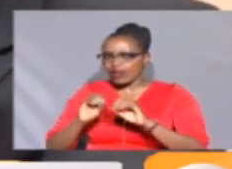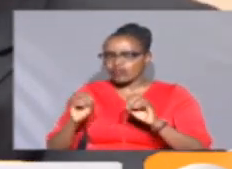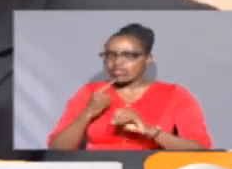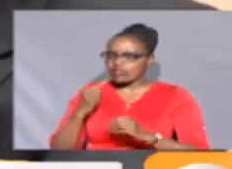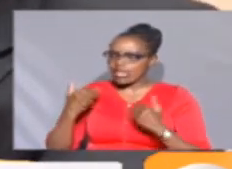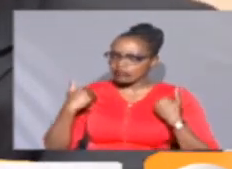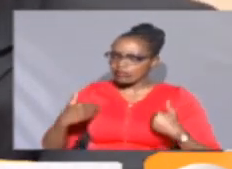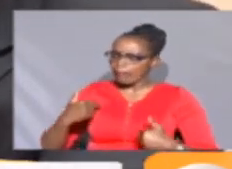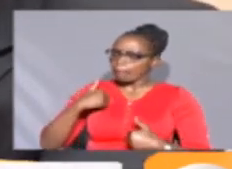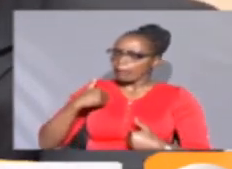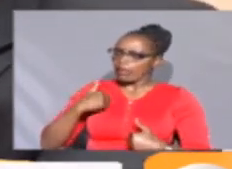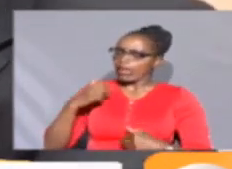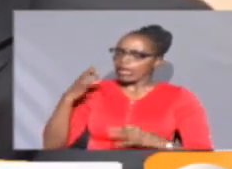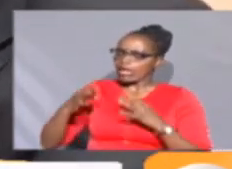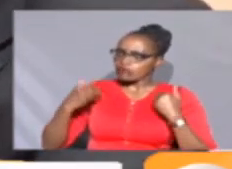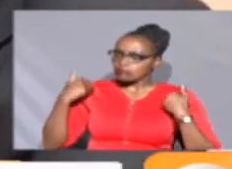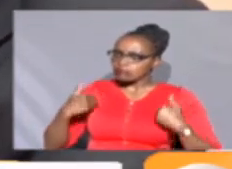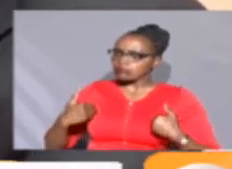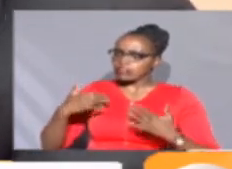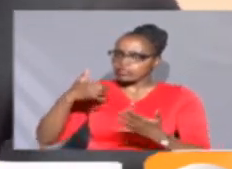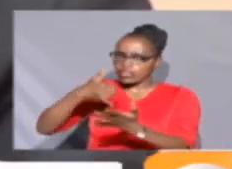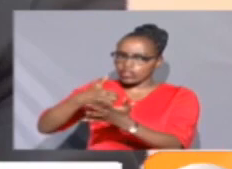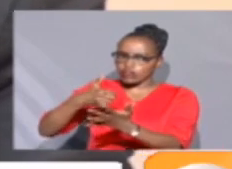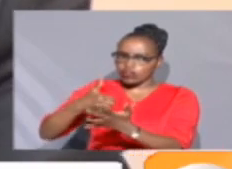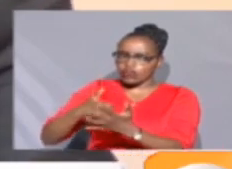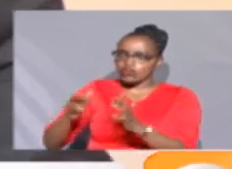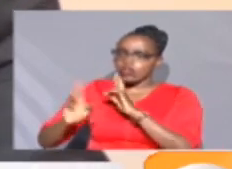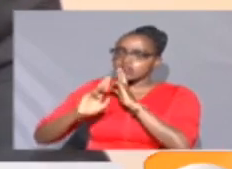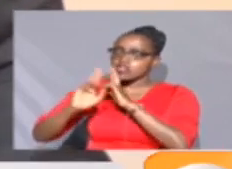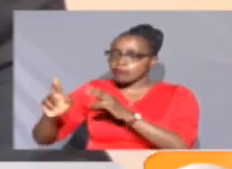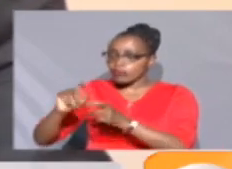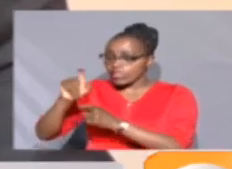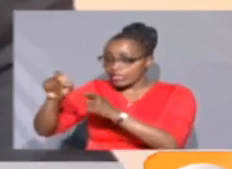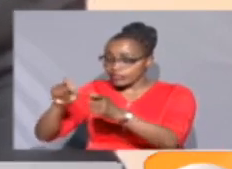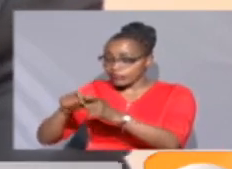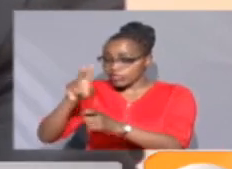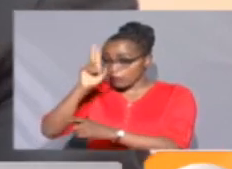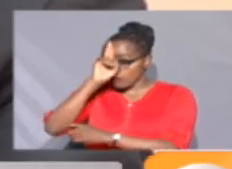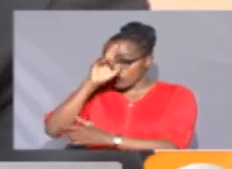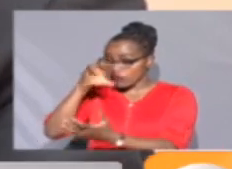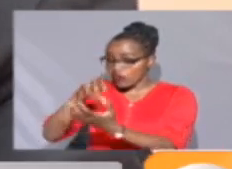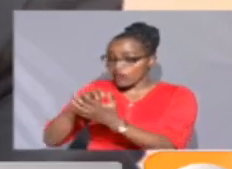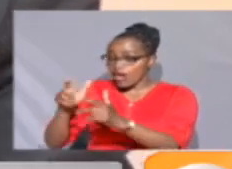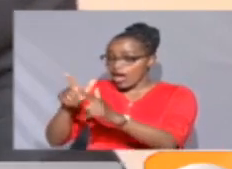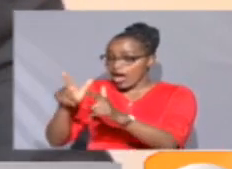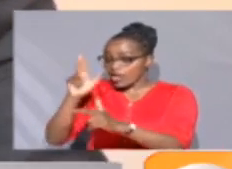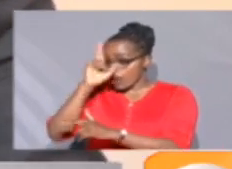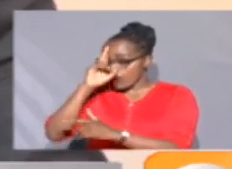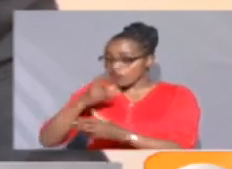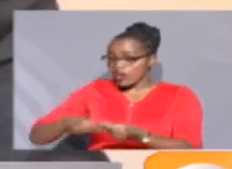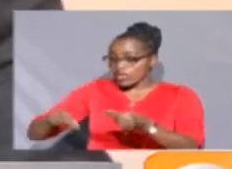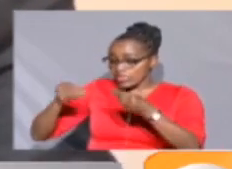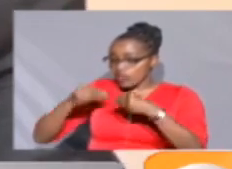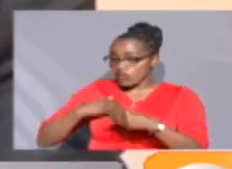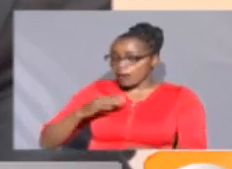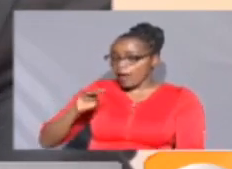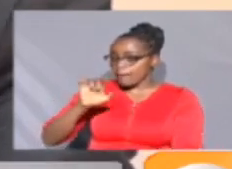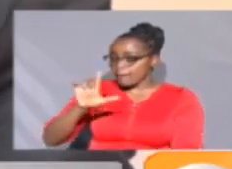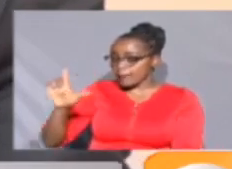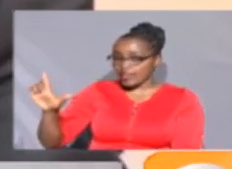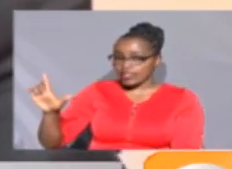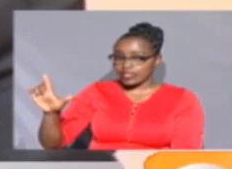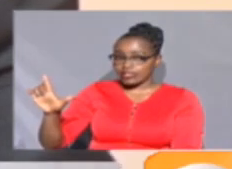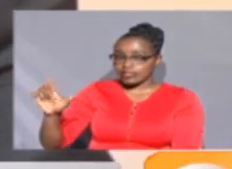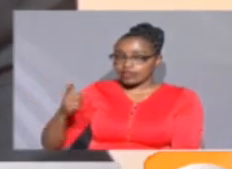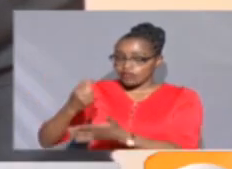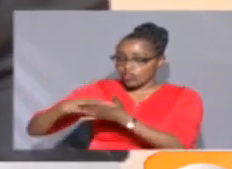Kaluma, if he's the person involved, to report to such a police station. Let the police give me my bail. In fact, let